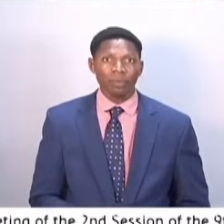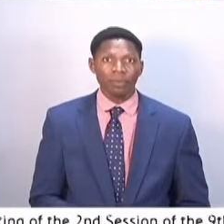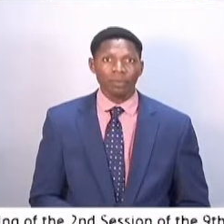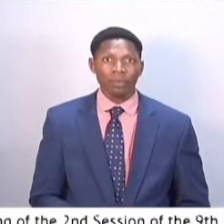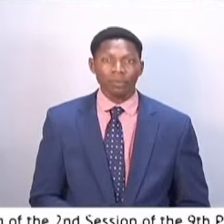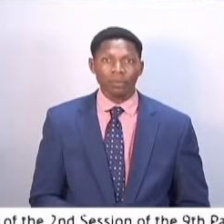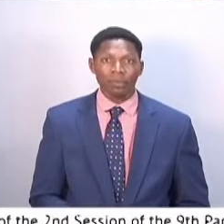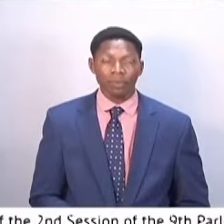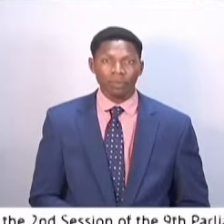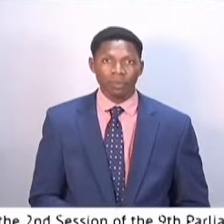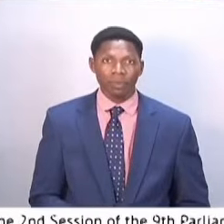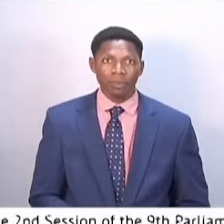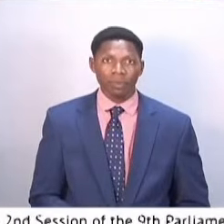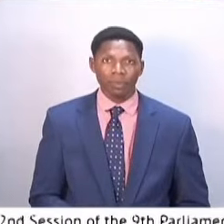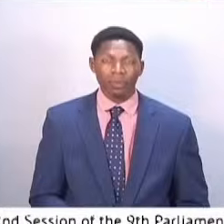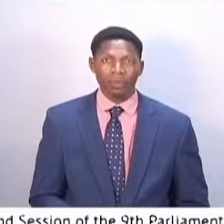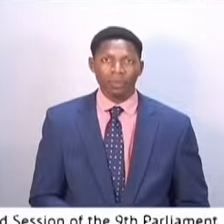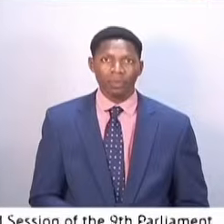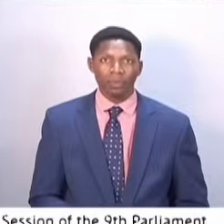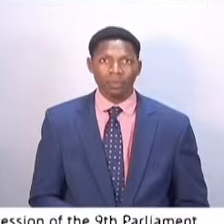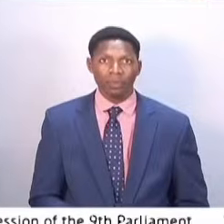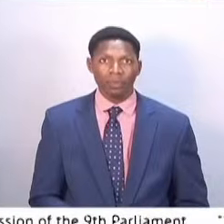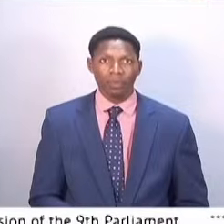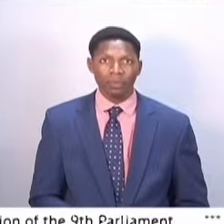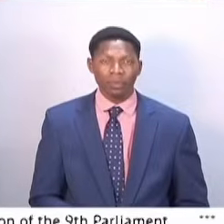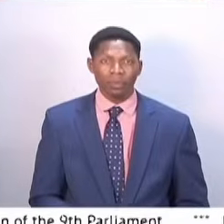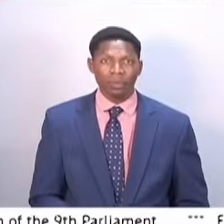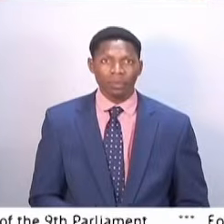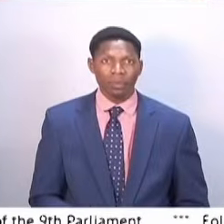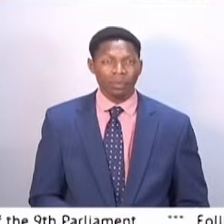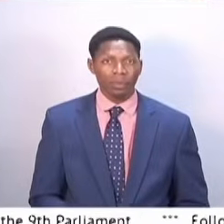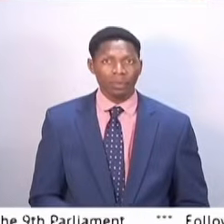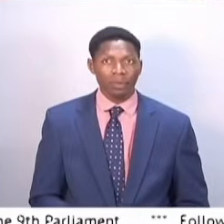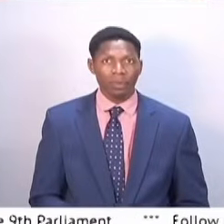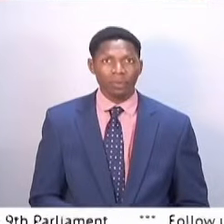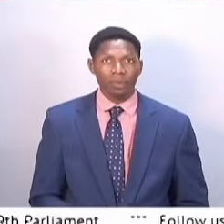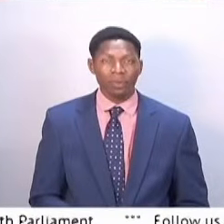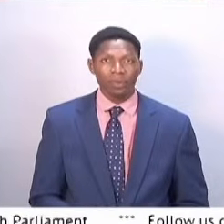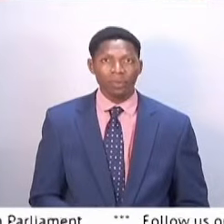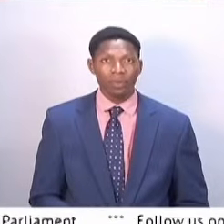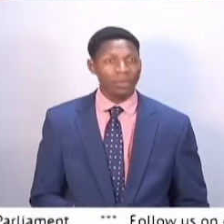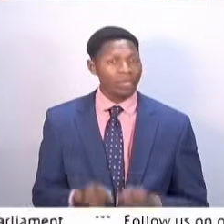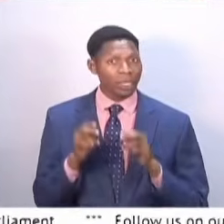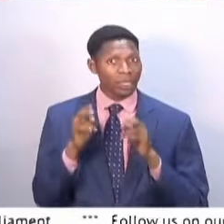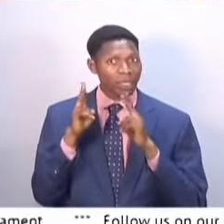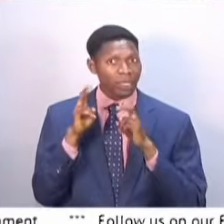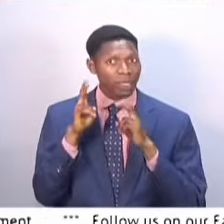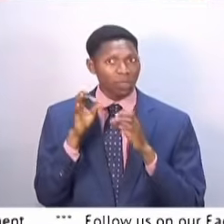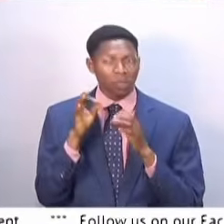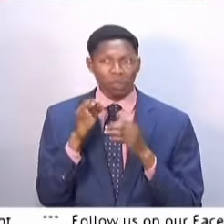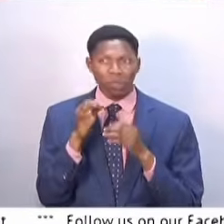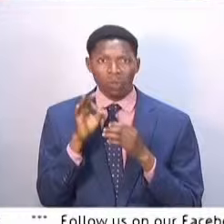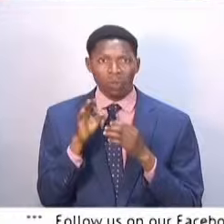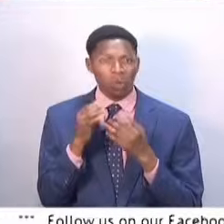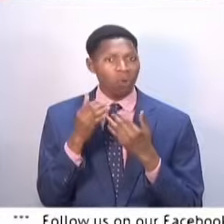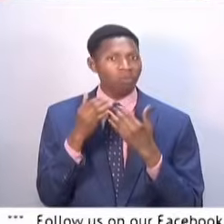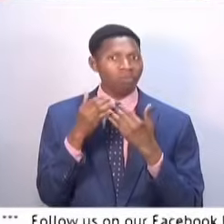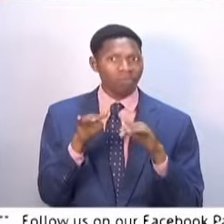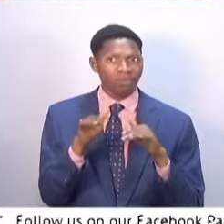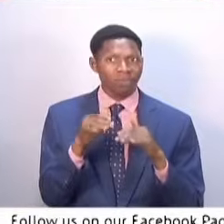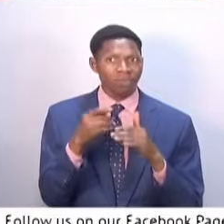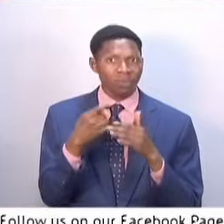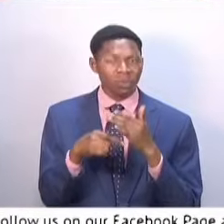Right Honourable Speaker, the issue of inadequate doctors or lack